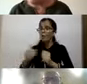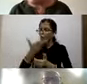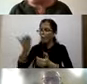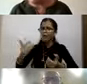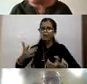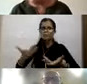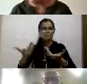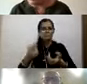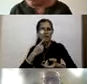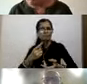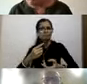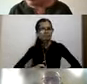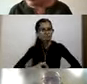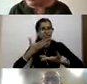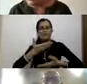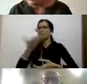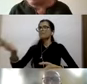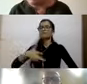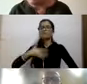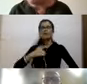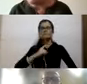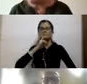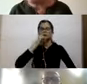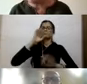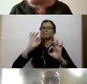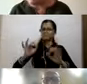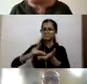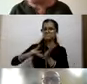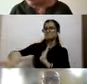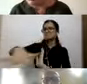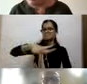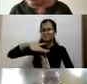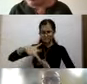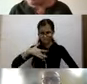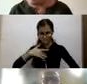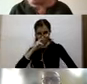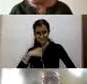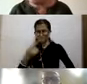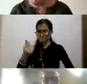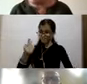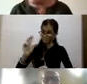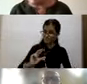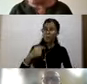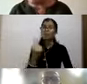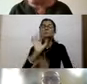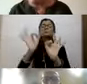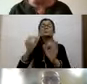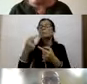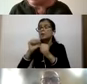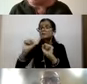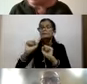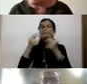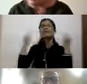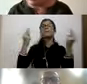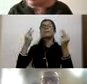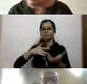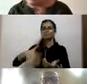you know, and I kept telling them that you should be proud of this place. You know, and this place will bring you pride. will not only generate money for you, but it will put you on the map. And